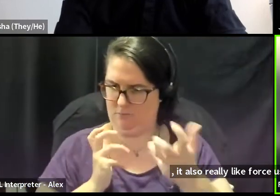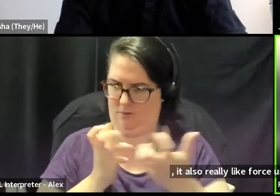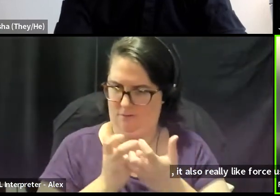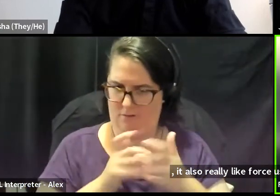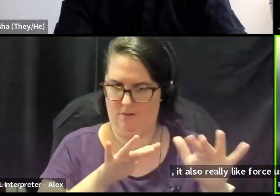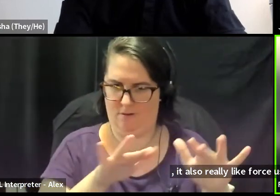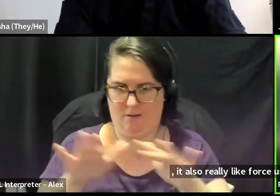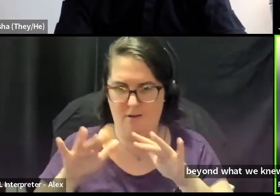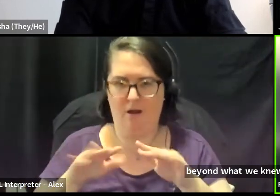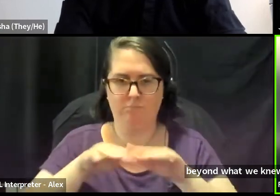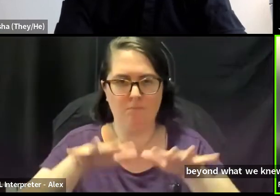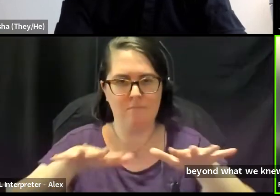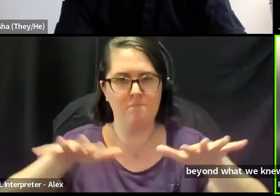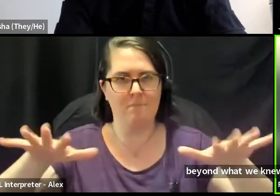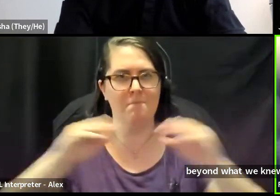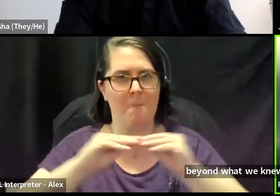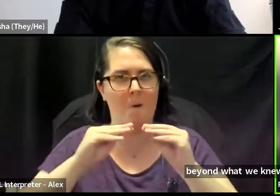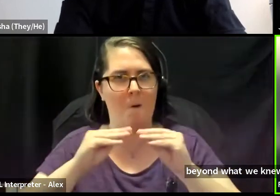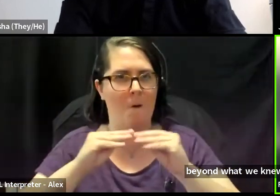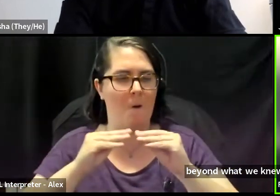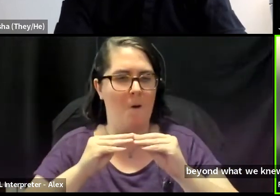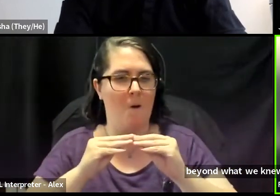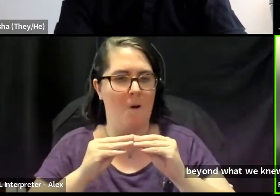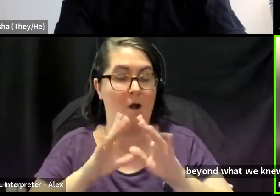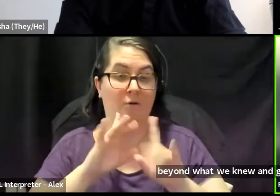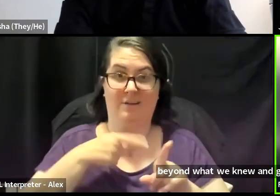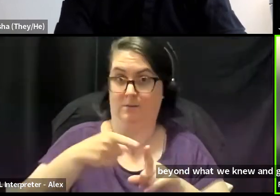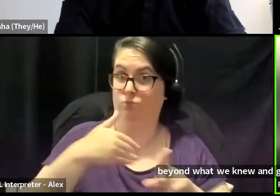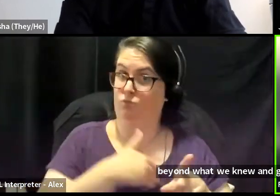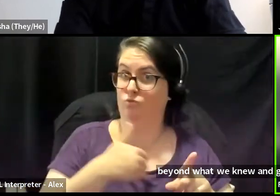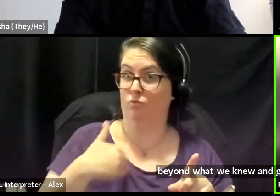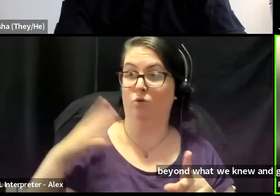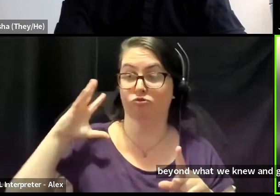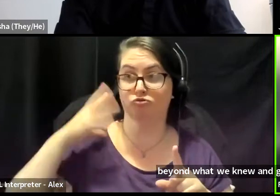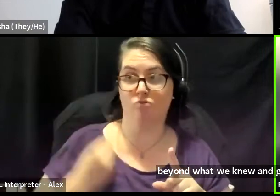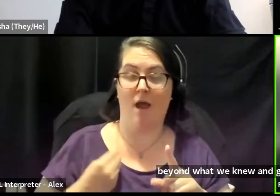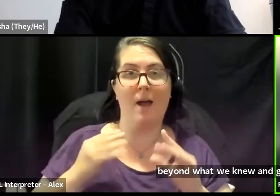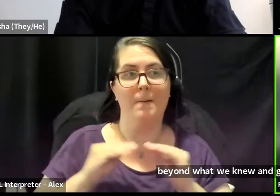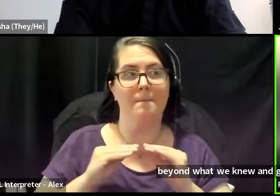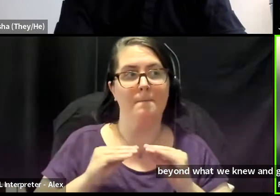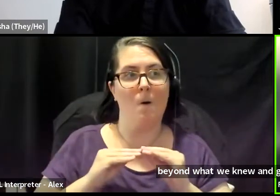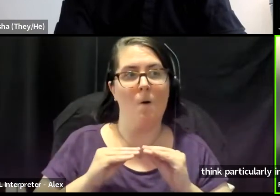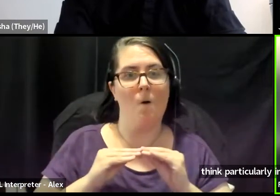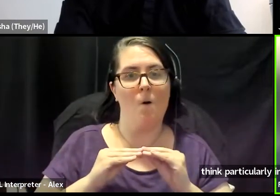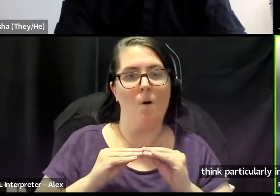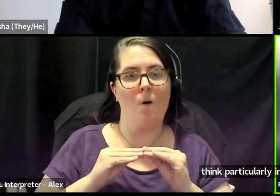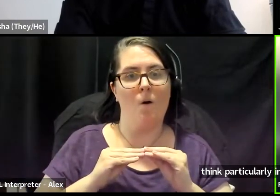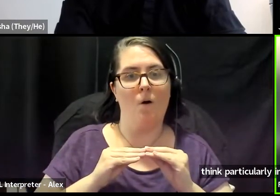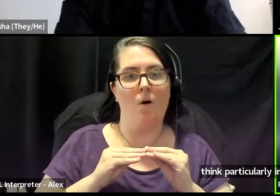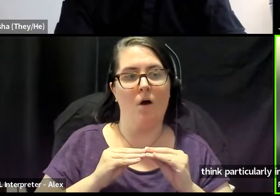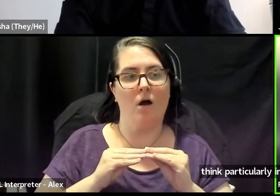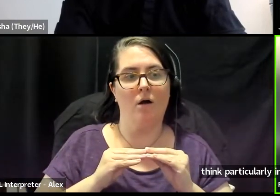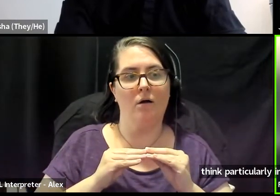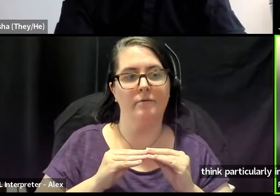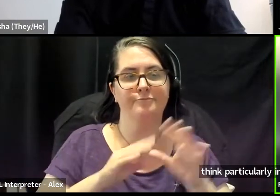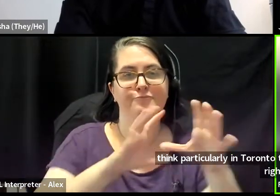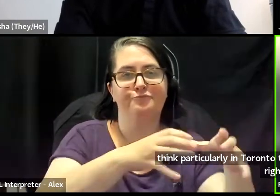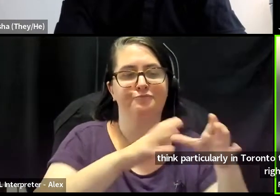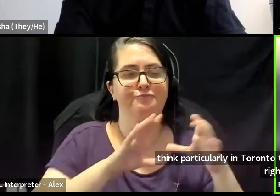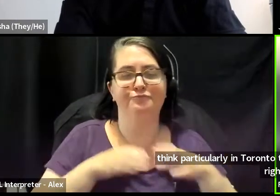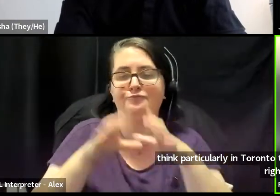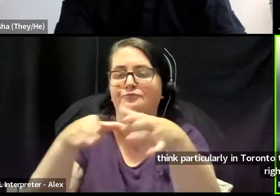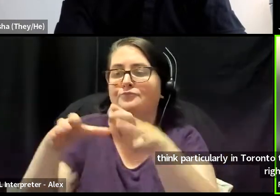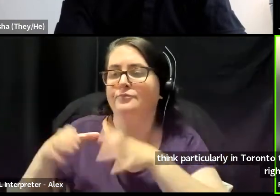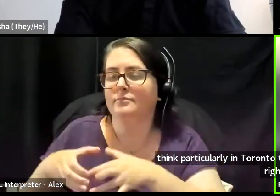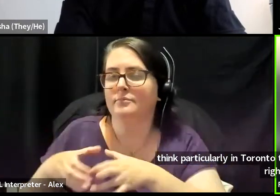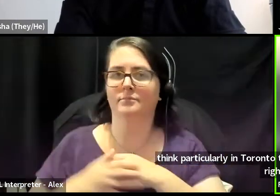there, because I think particularly in Toronto too, the drag is very insular, right? There's again, these like separate camps. There's a lot of people trying